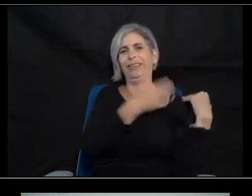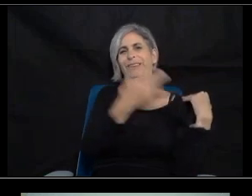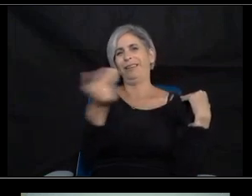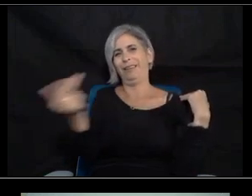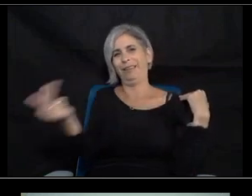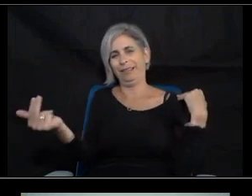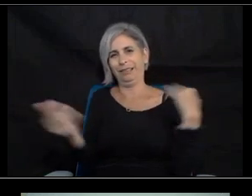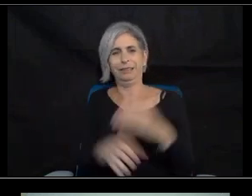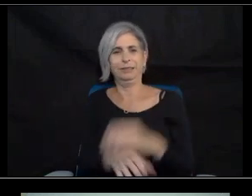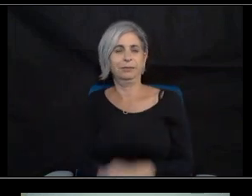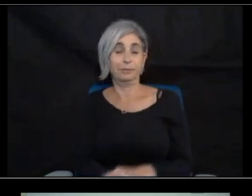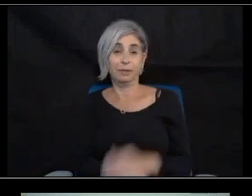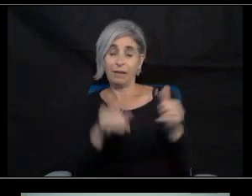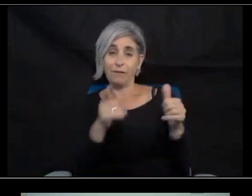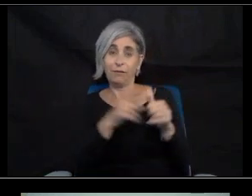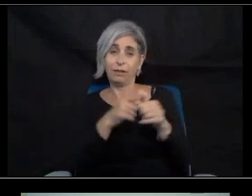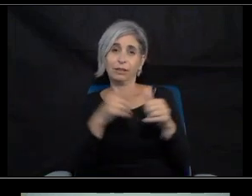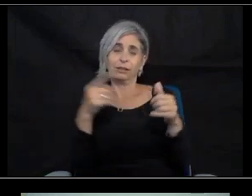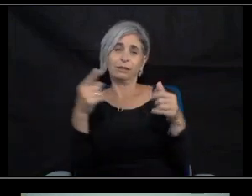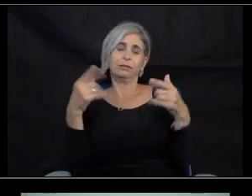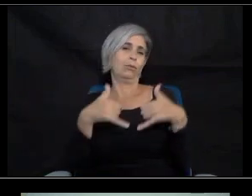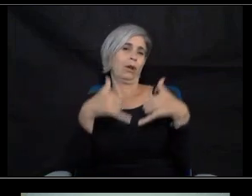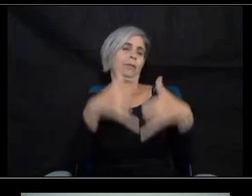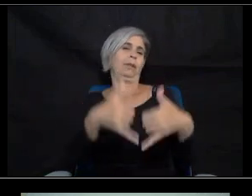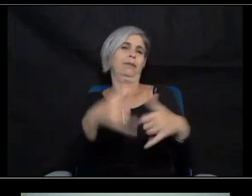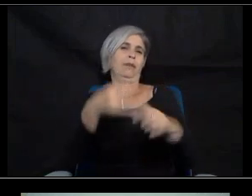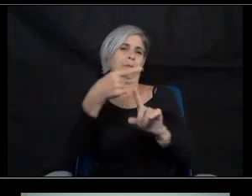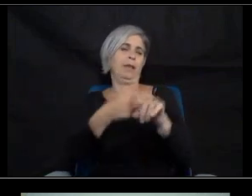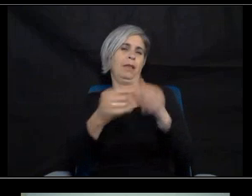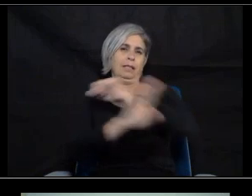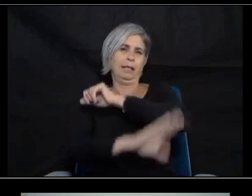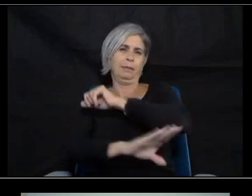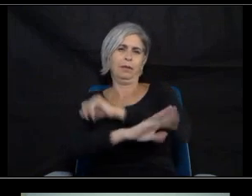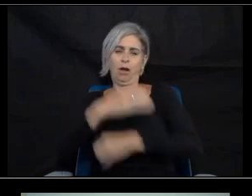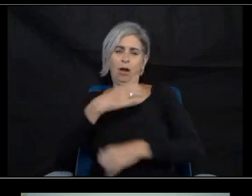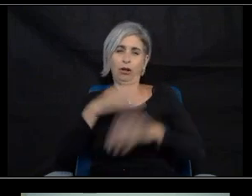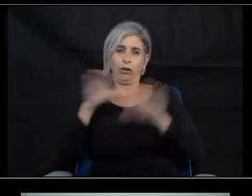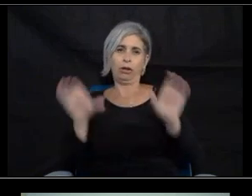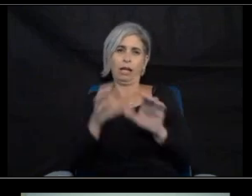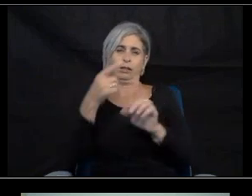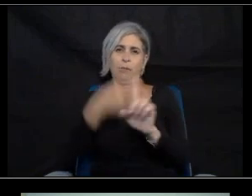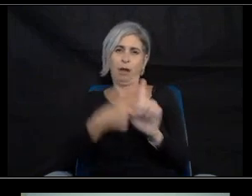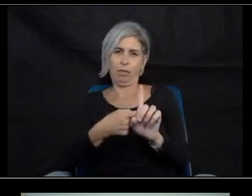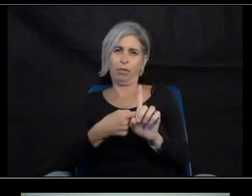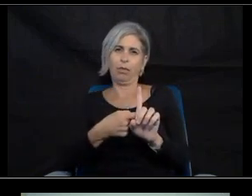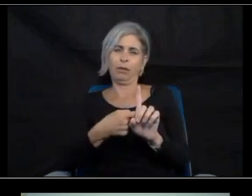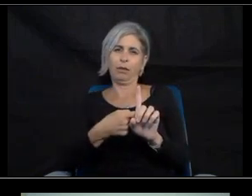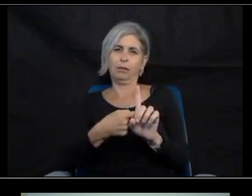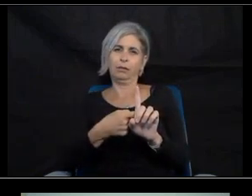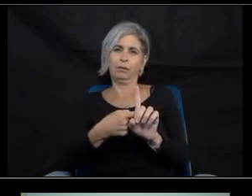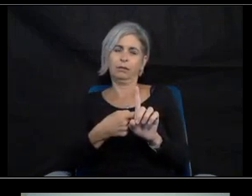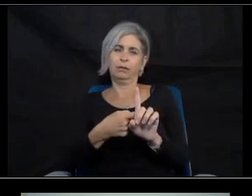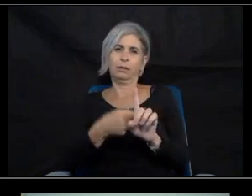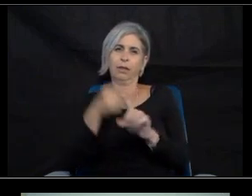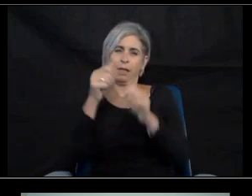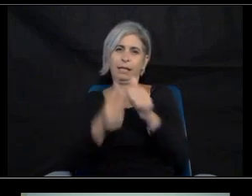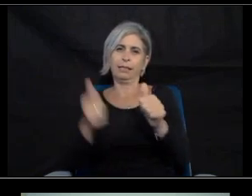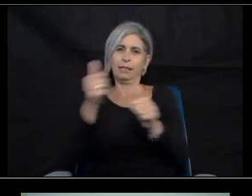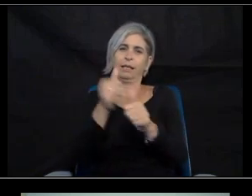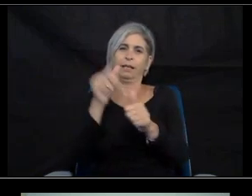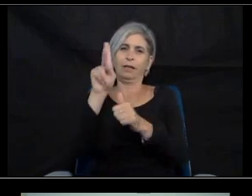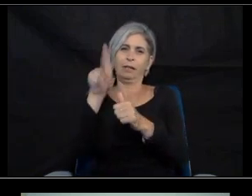So our first proclamation is for the month of September as Hunger Action Month. Sari Vatske, Executive Vice